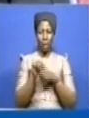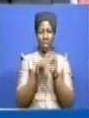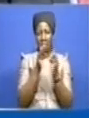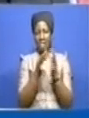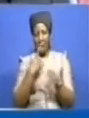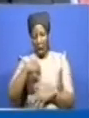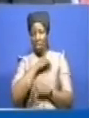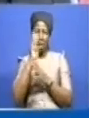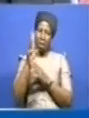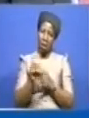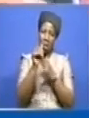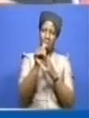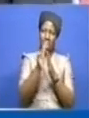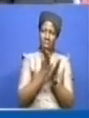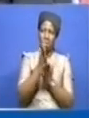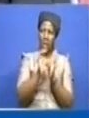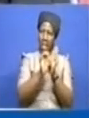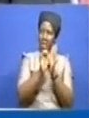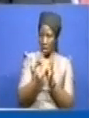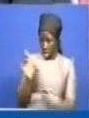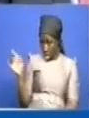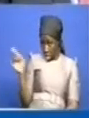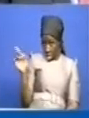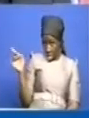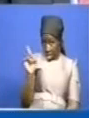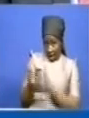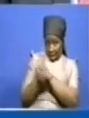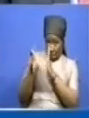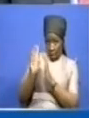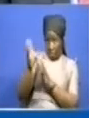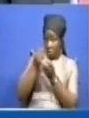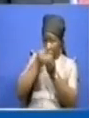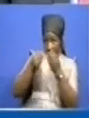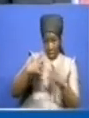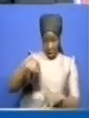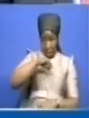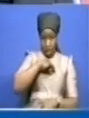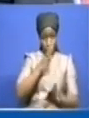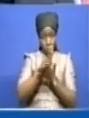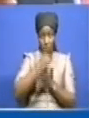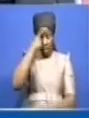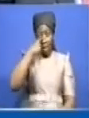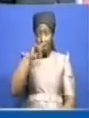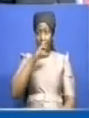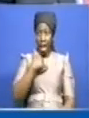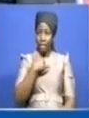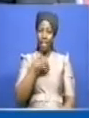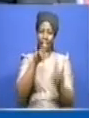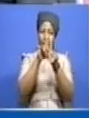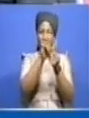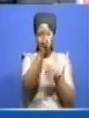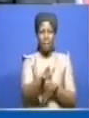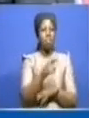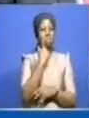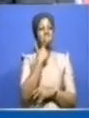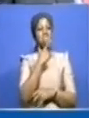by example, these are the people who will tell us. I told you, we have a policy. Yeah, the same person who is saying, ukiona